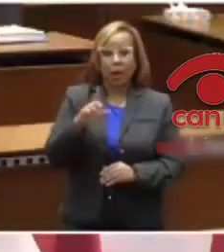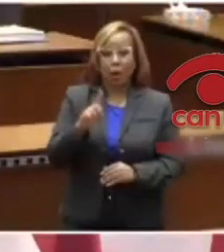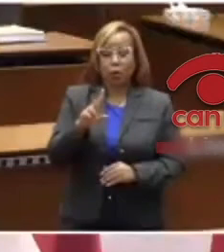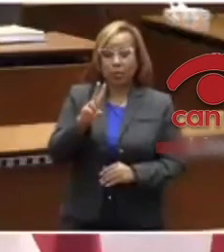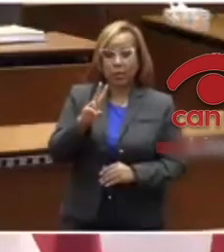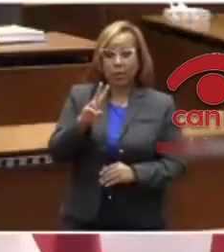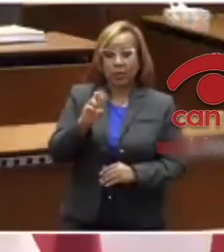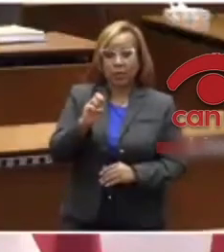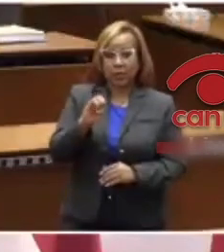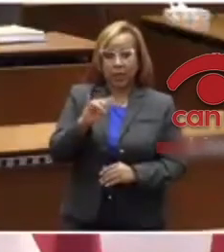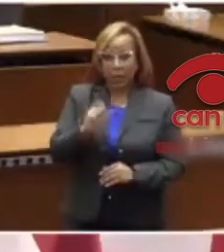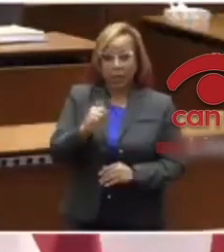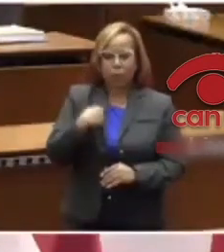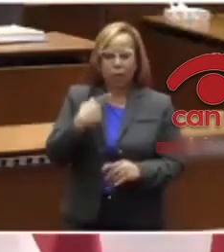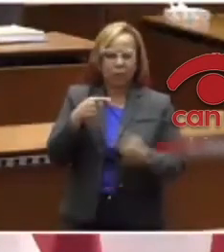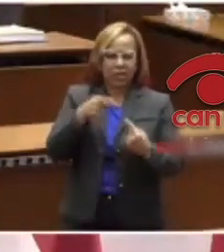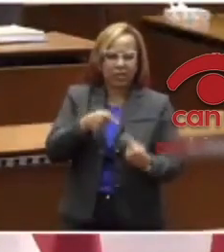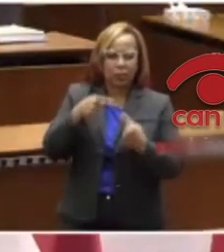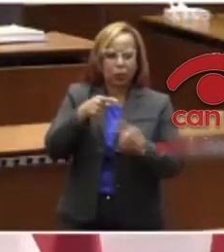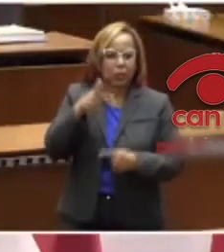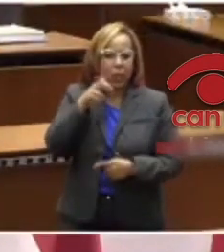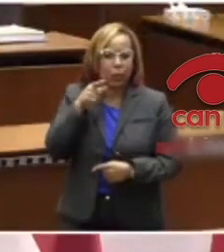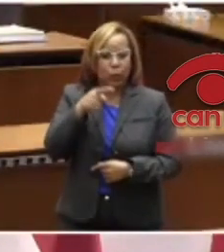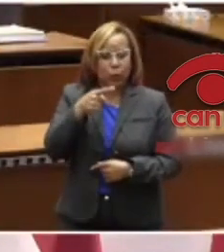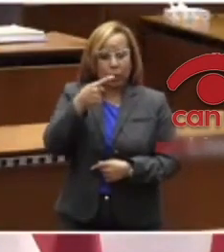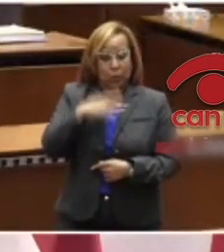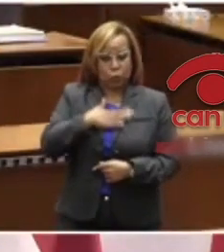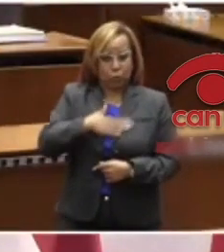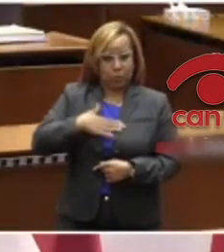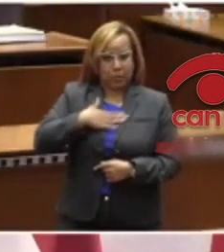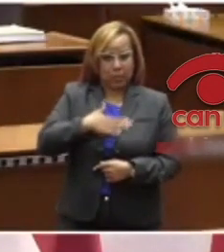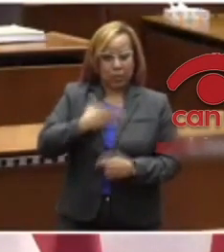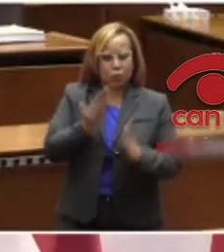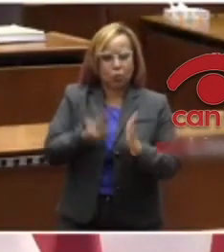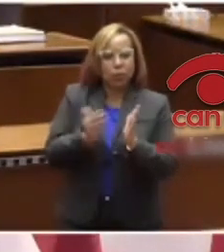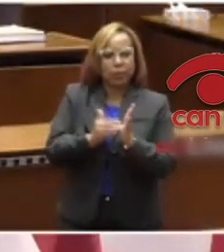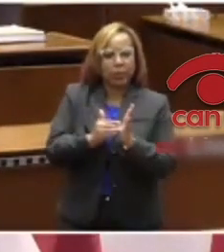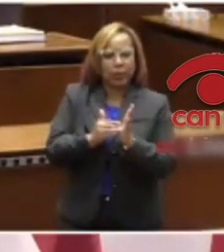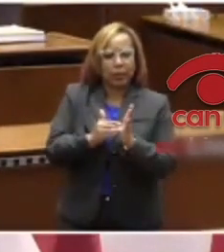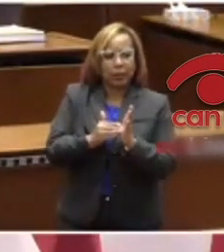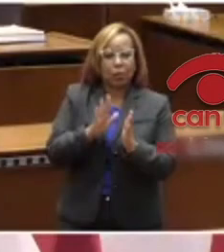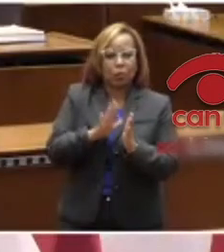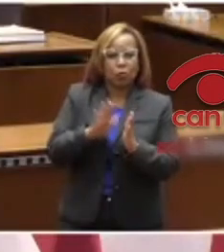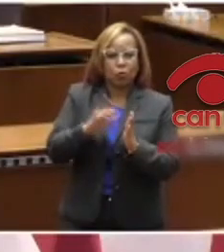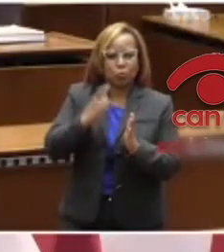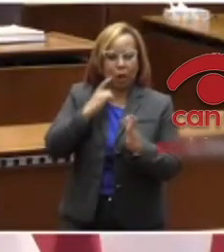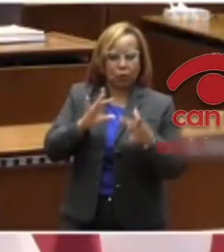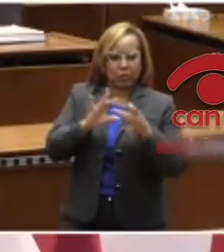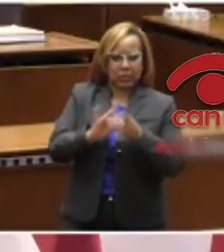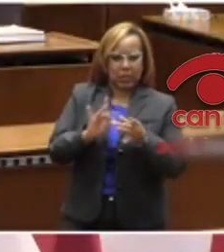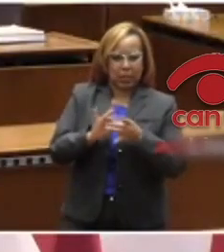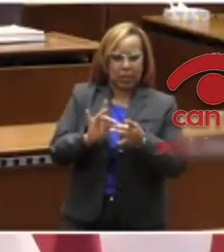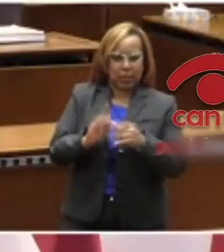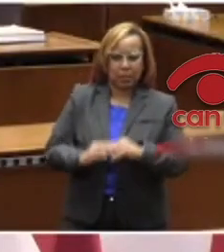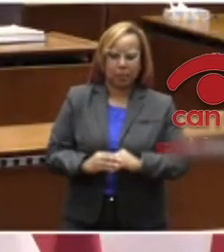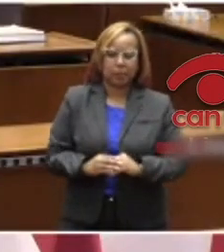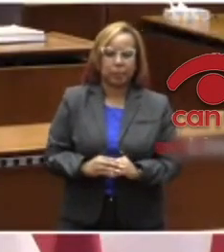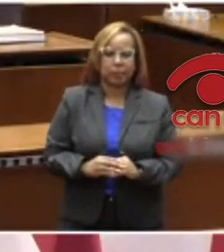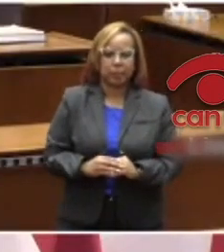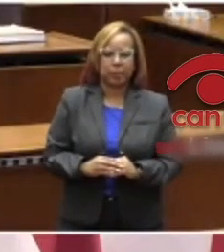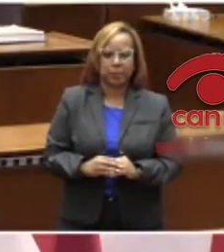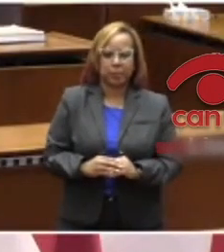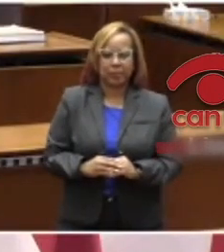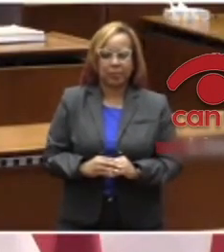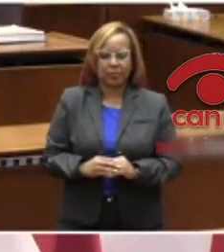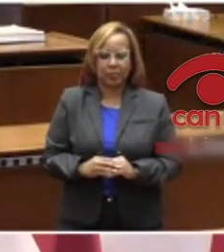Alderman Villegas, I think we were having difficulty. I'm hearing you. Can you please repeat your prior statement? Madam